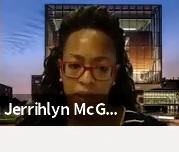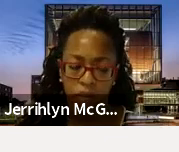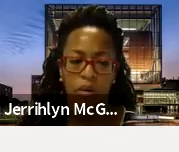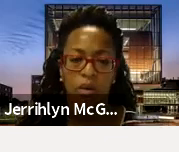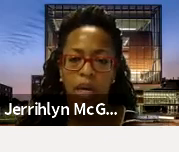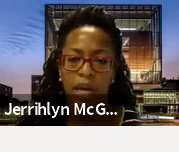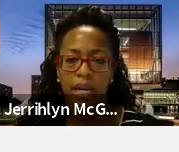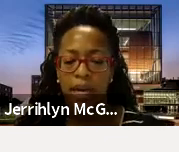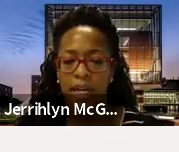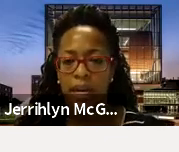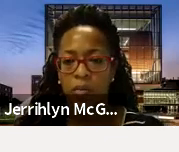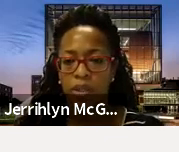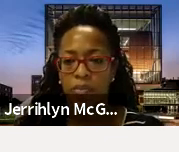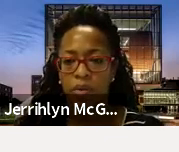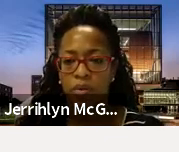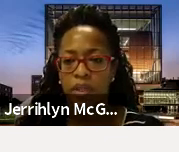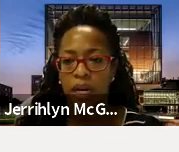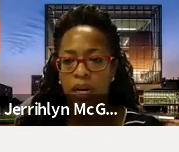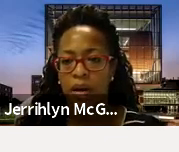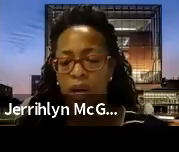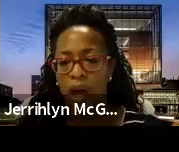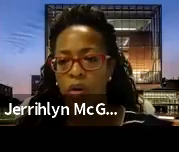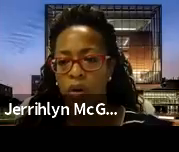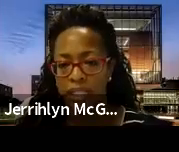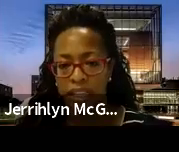anti-racist individual and help to move